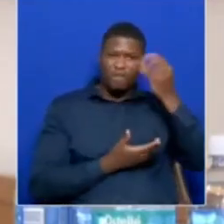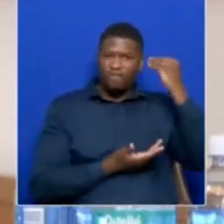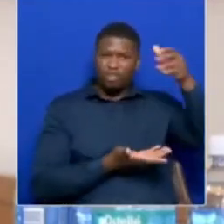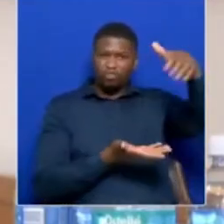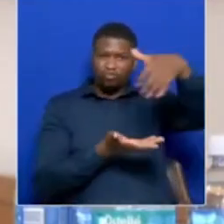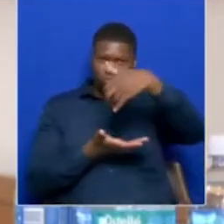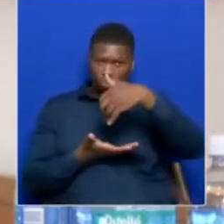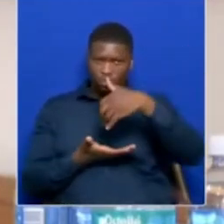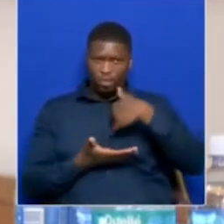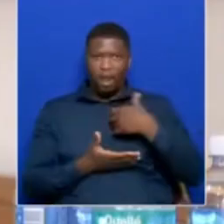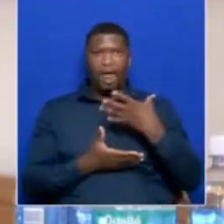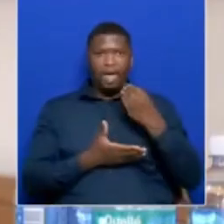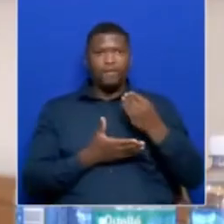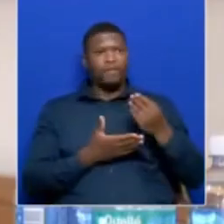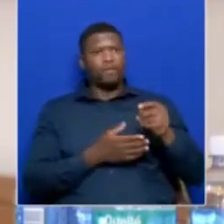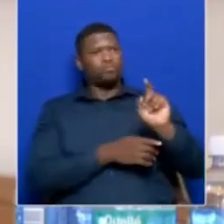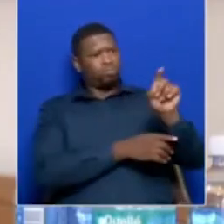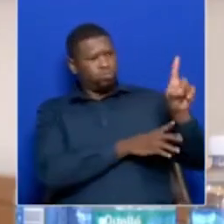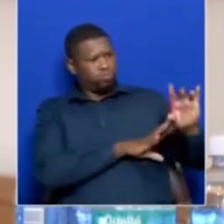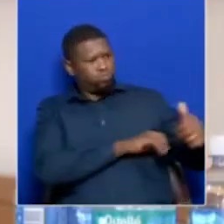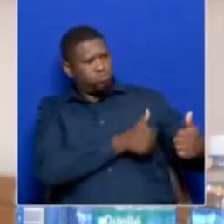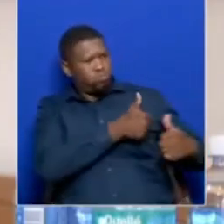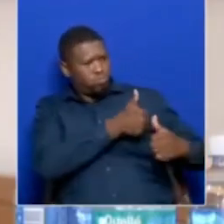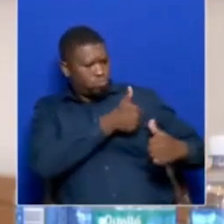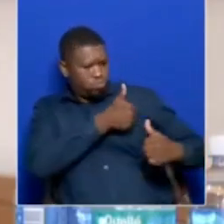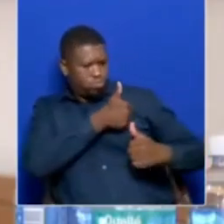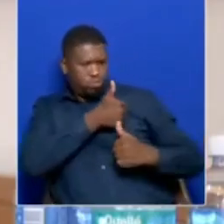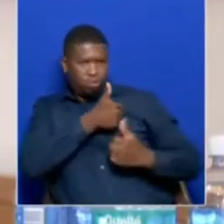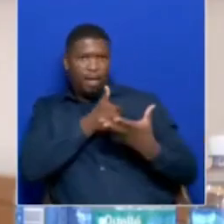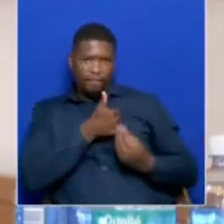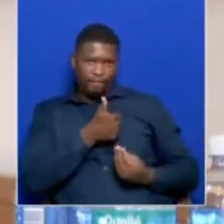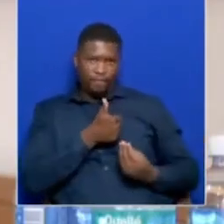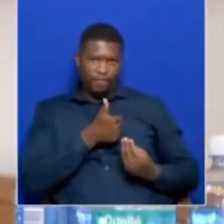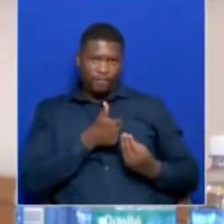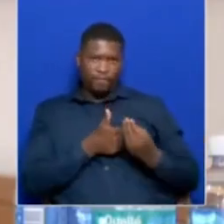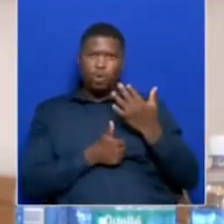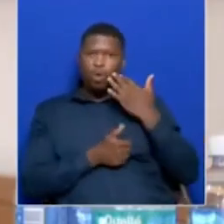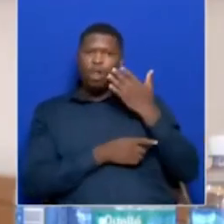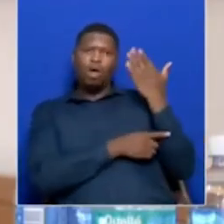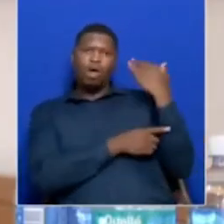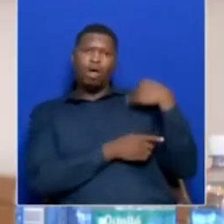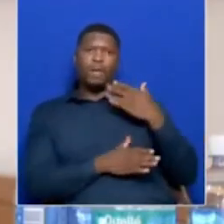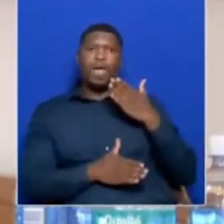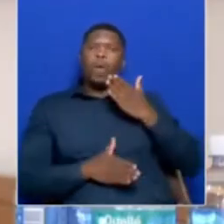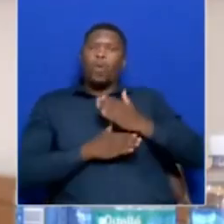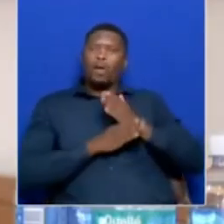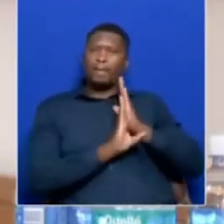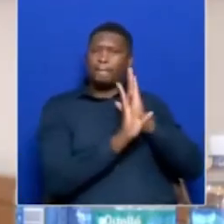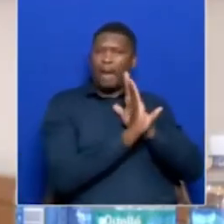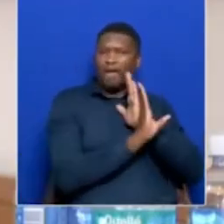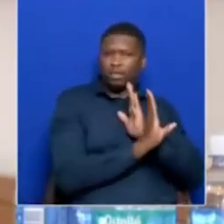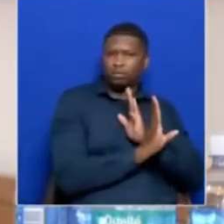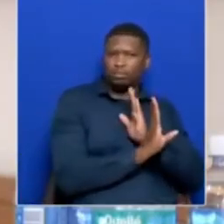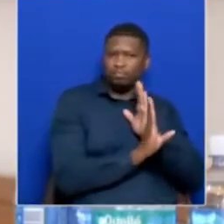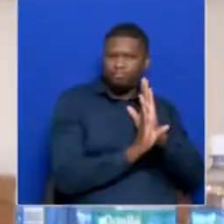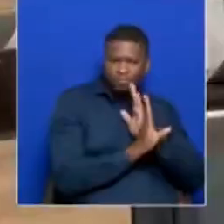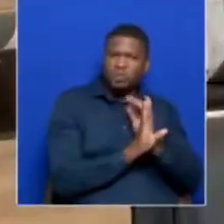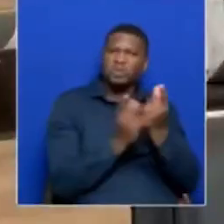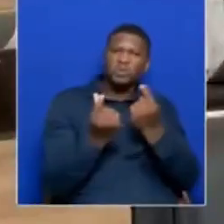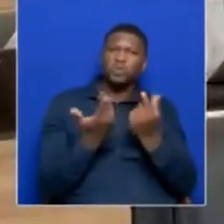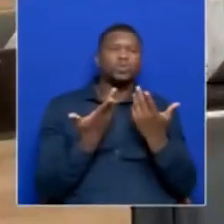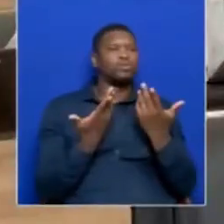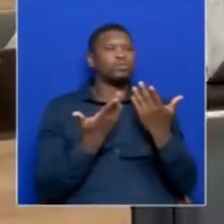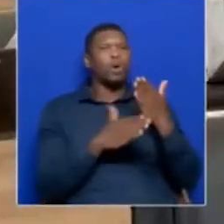deployed undercover. I was deployed undercover to do undercover projects. It was